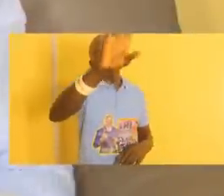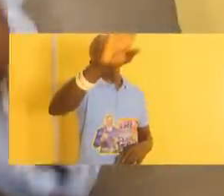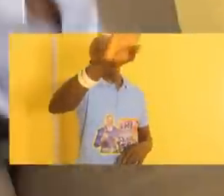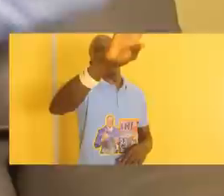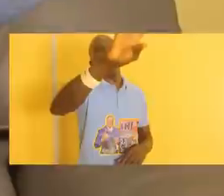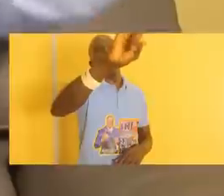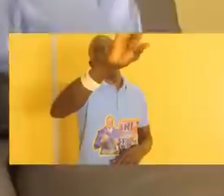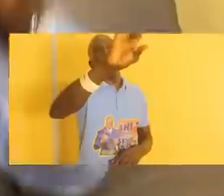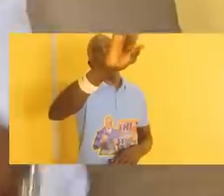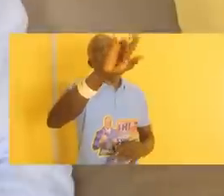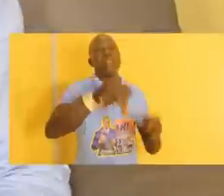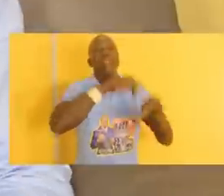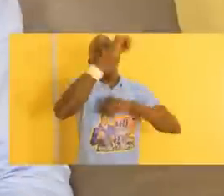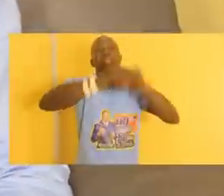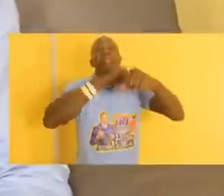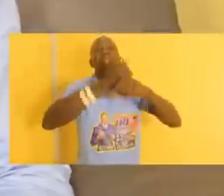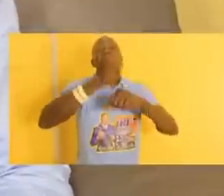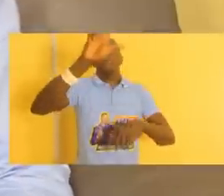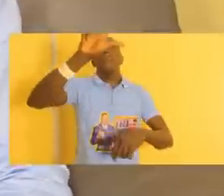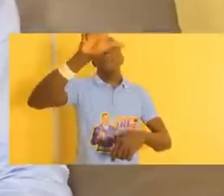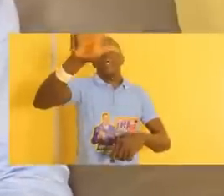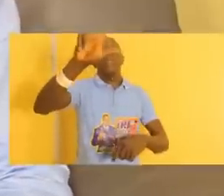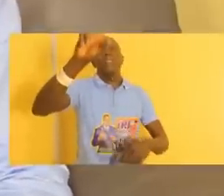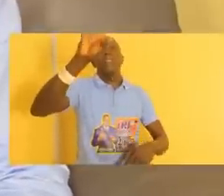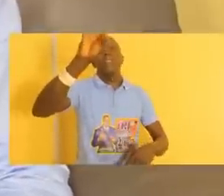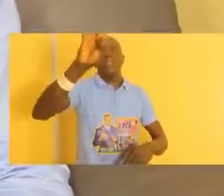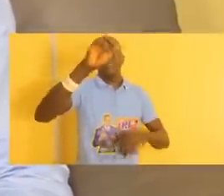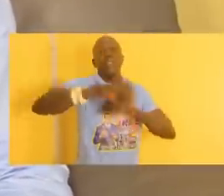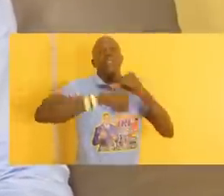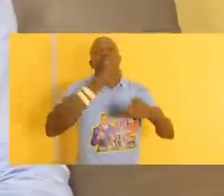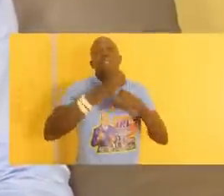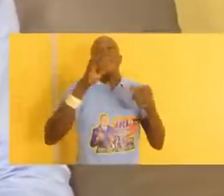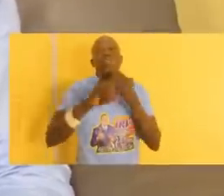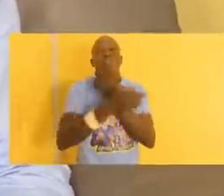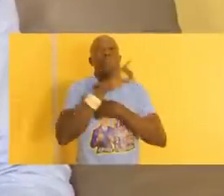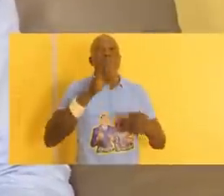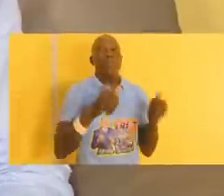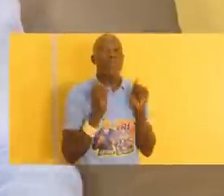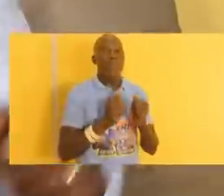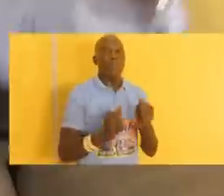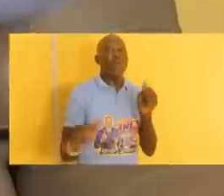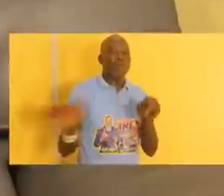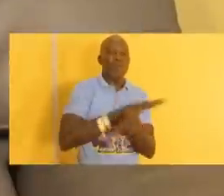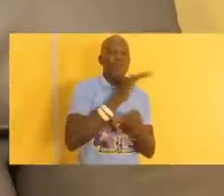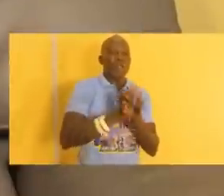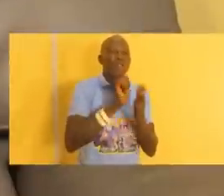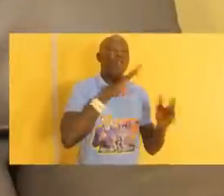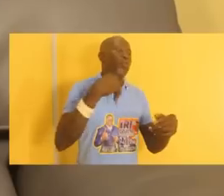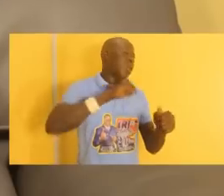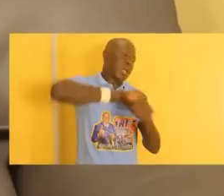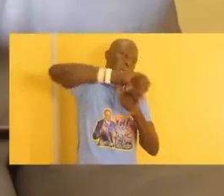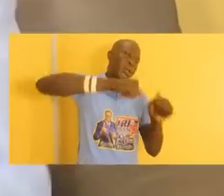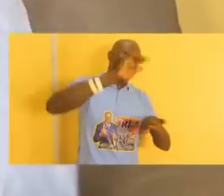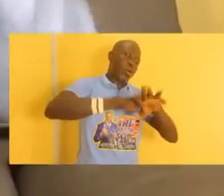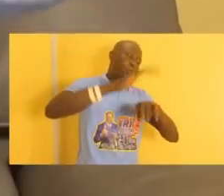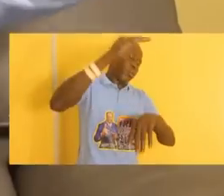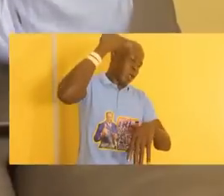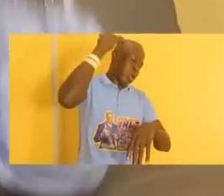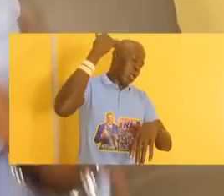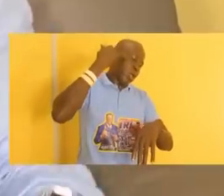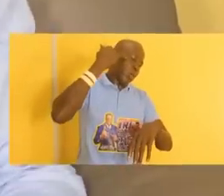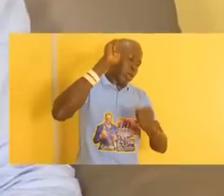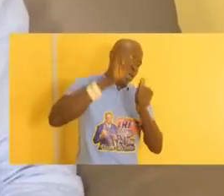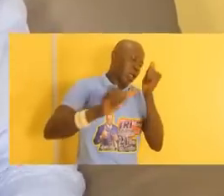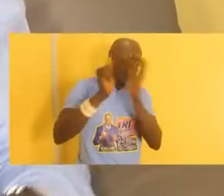18 years to 39 years. To 39 years. Smoke on the logo. Oh, name and name. So there will be powerful. Then out the doubt. No sorry, but go in there. And we are